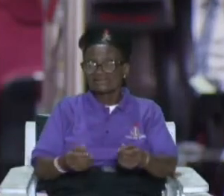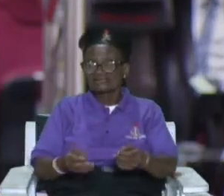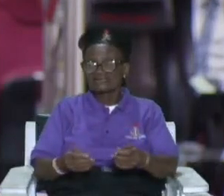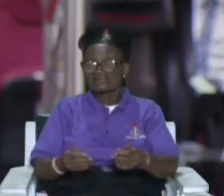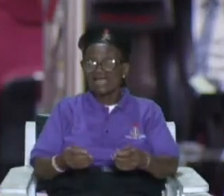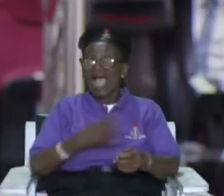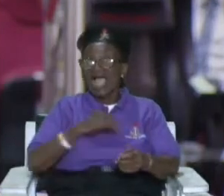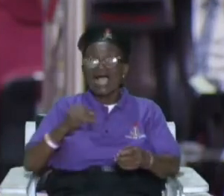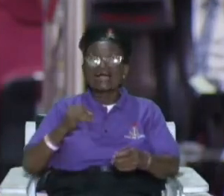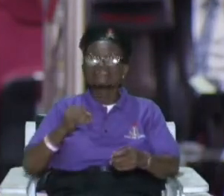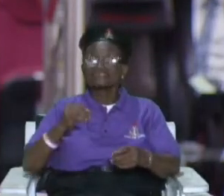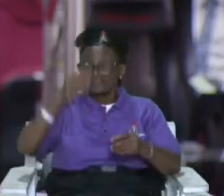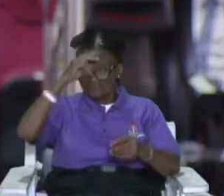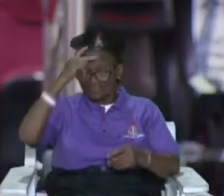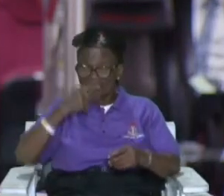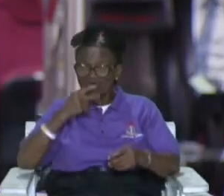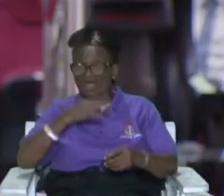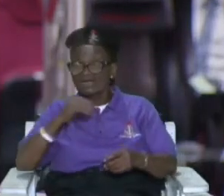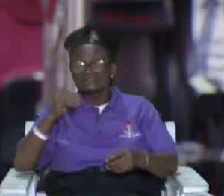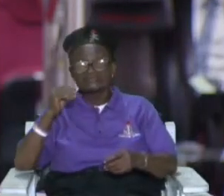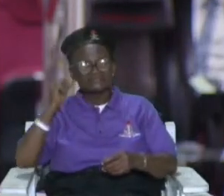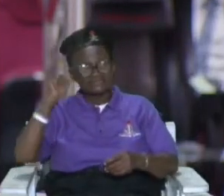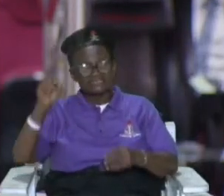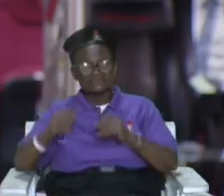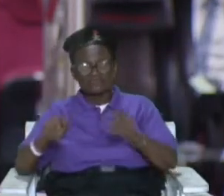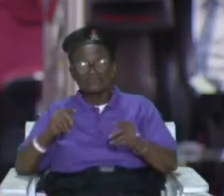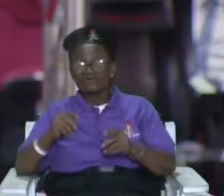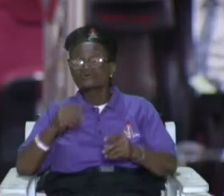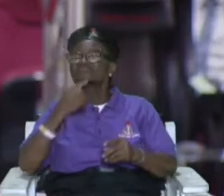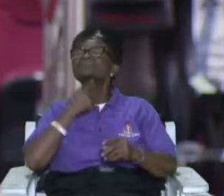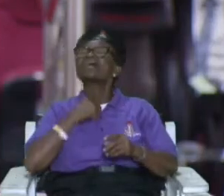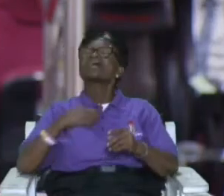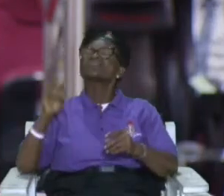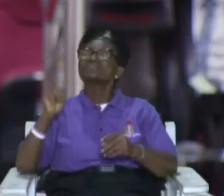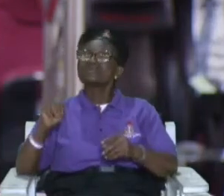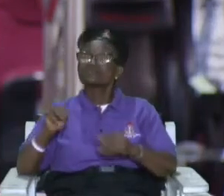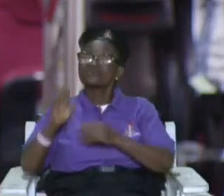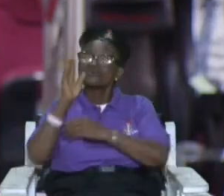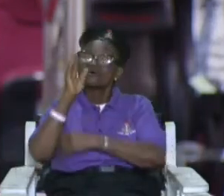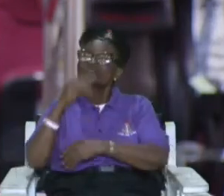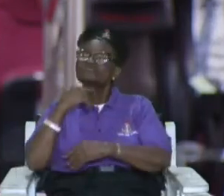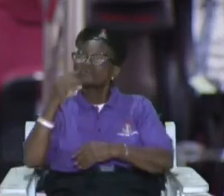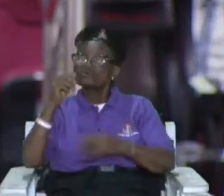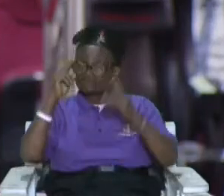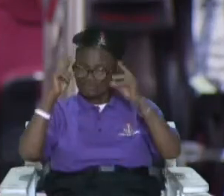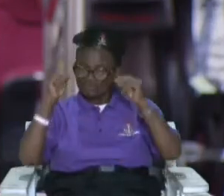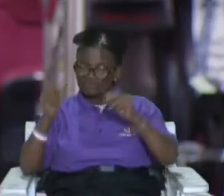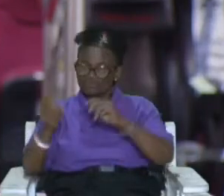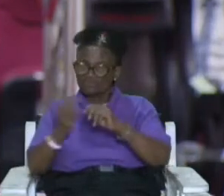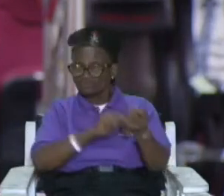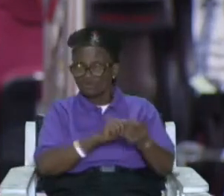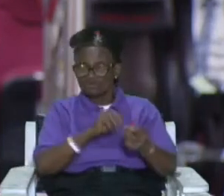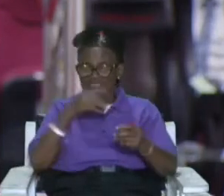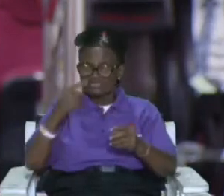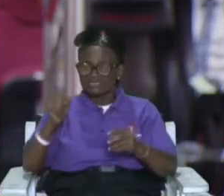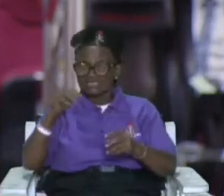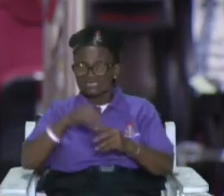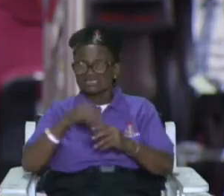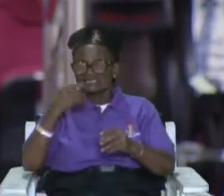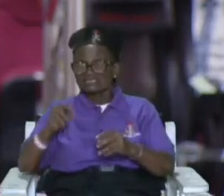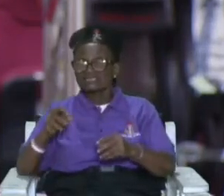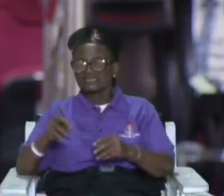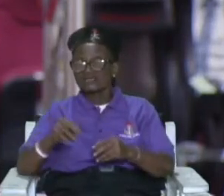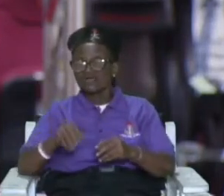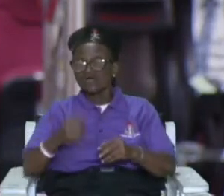them, the Lord told Moses, turn in the other direction, raise your hand again,